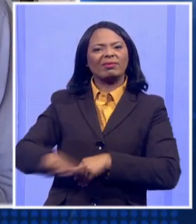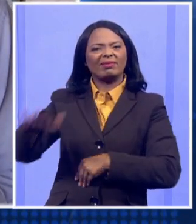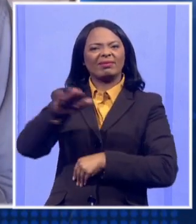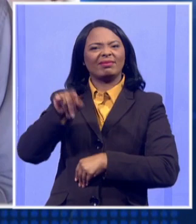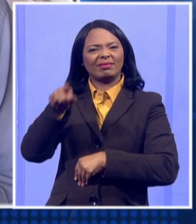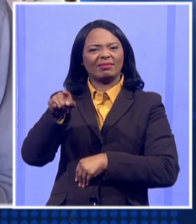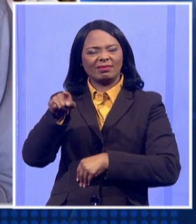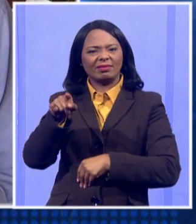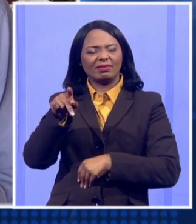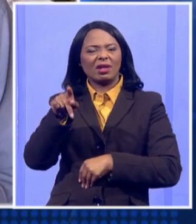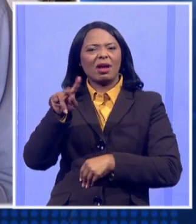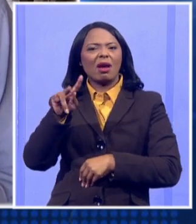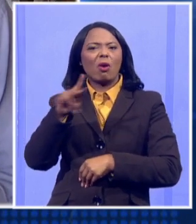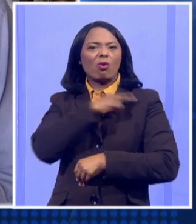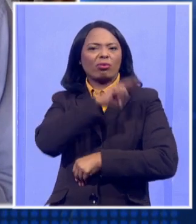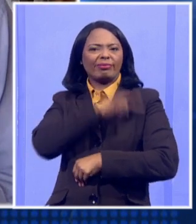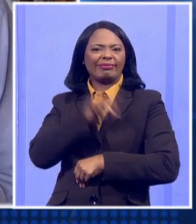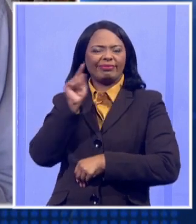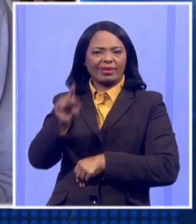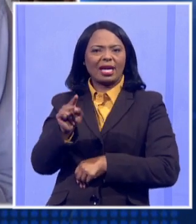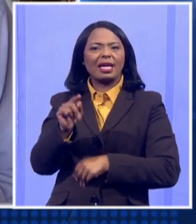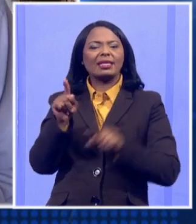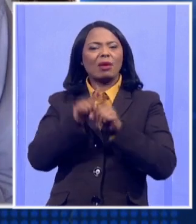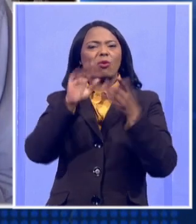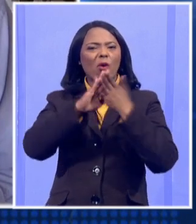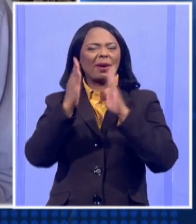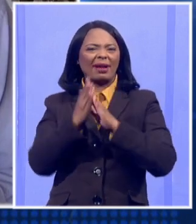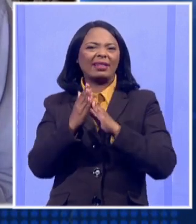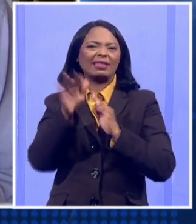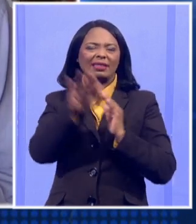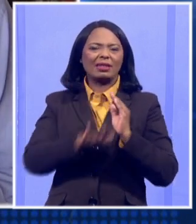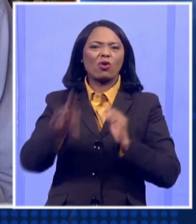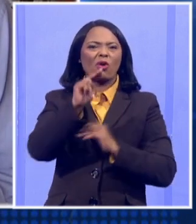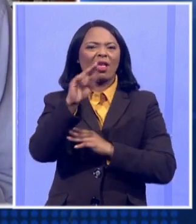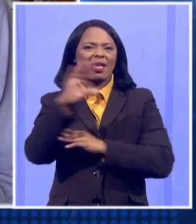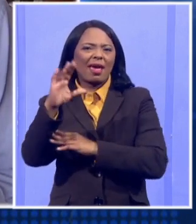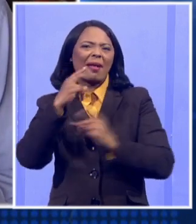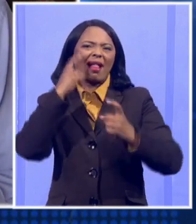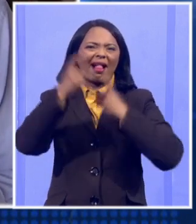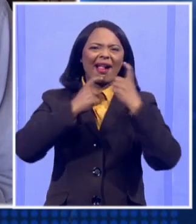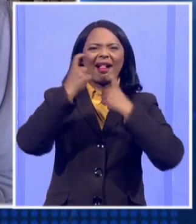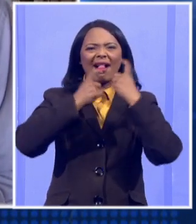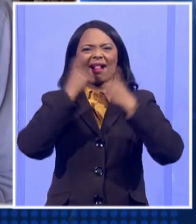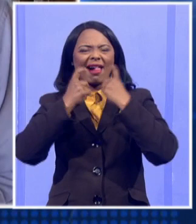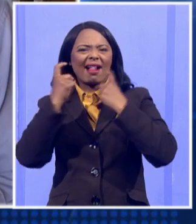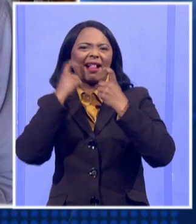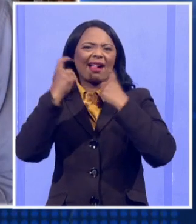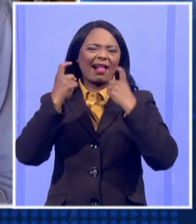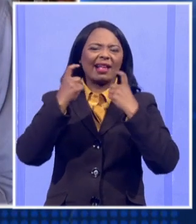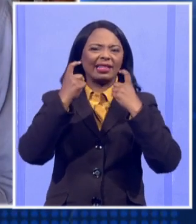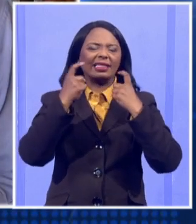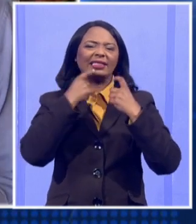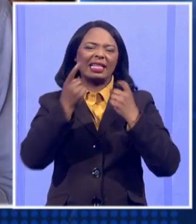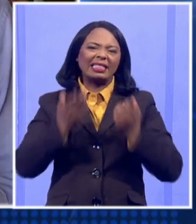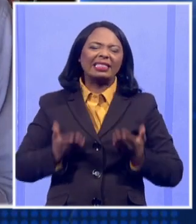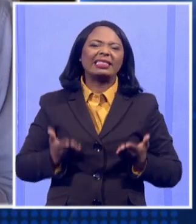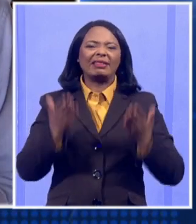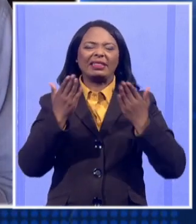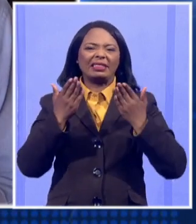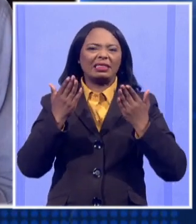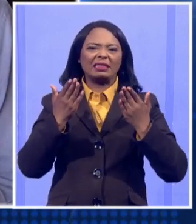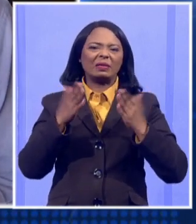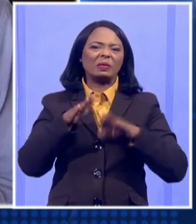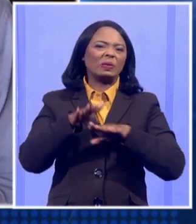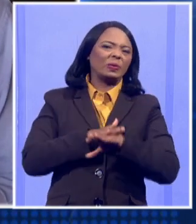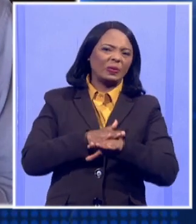and the fact that the residents of the Northern Cape are complaining about low standard health services, is that this facility